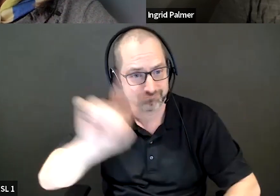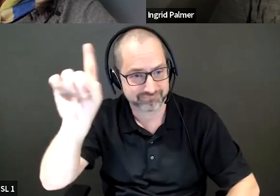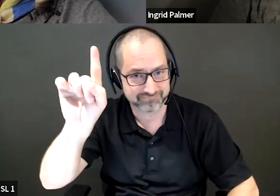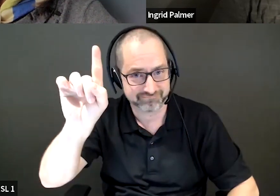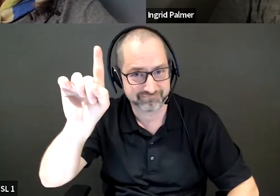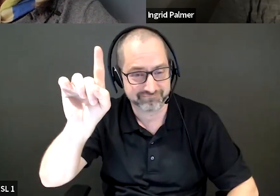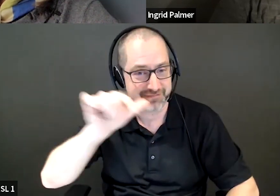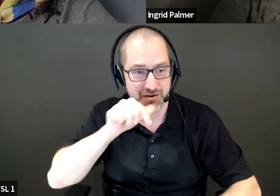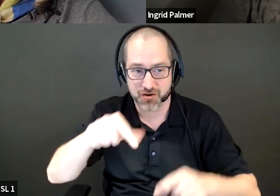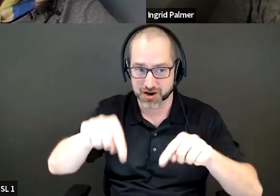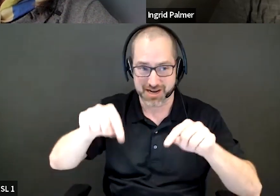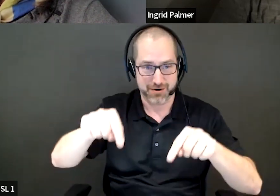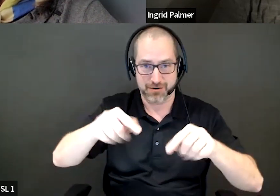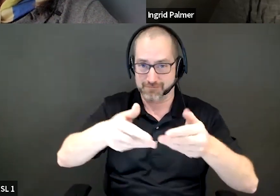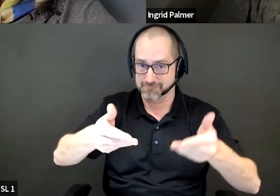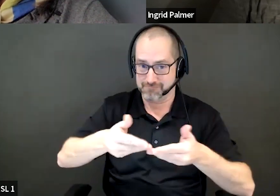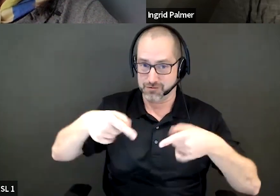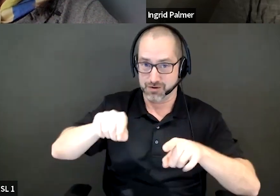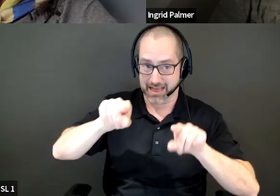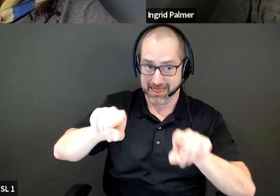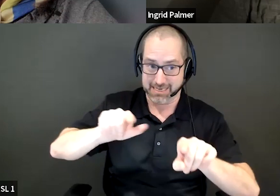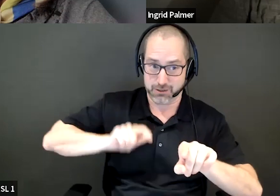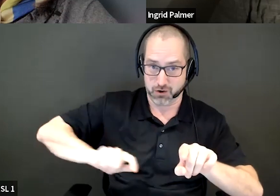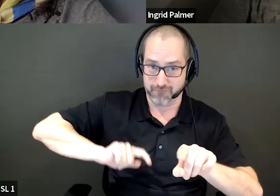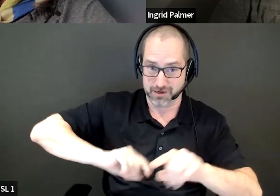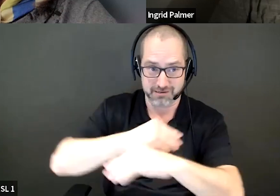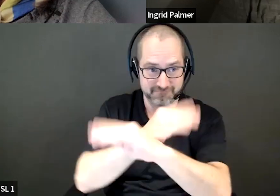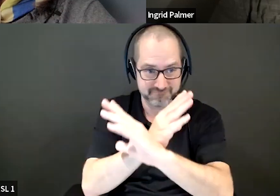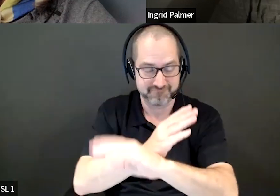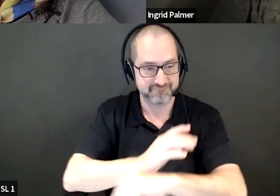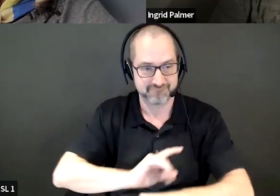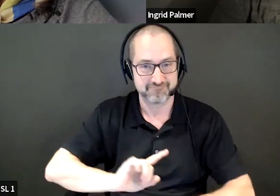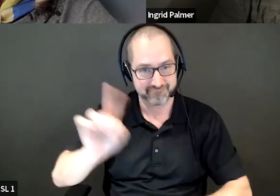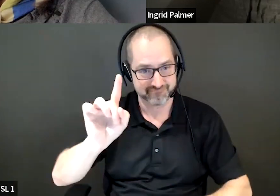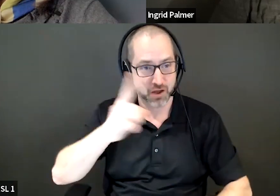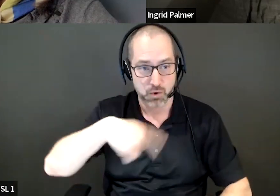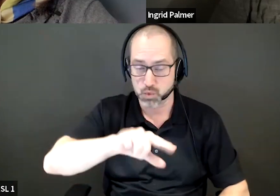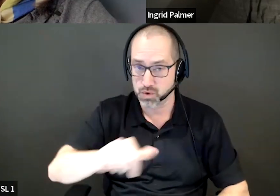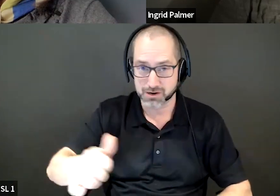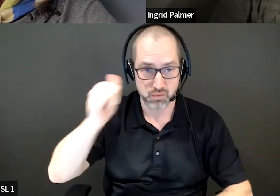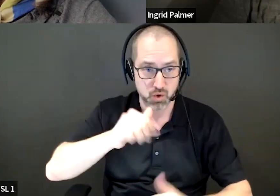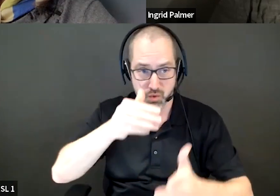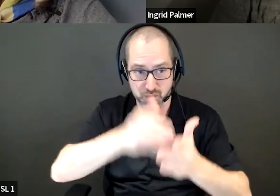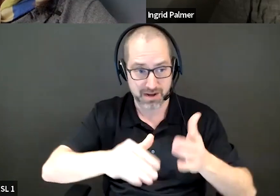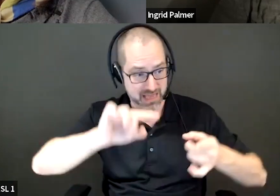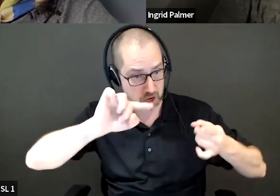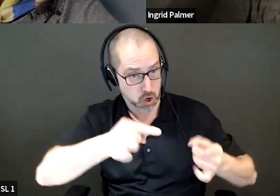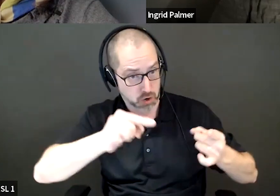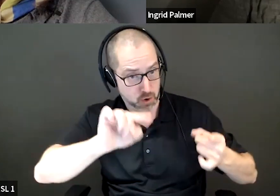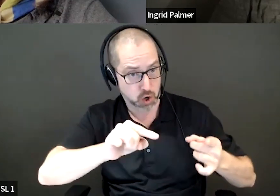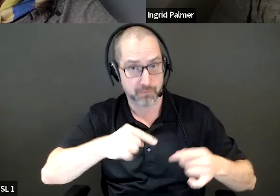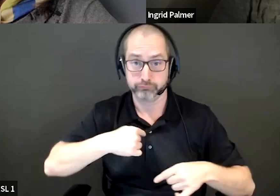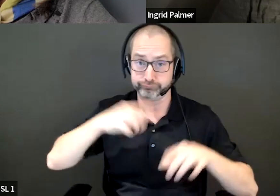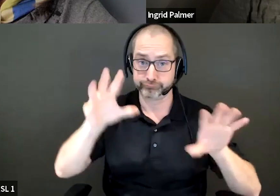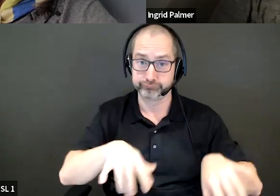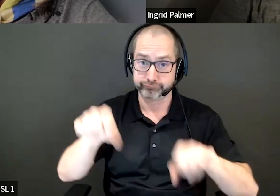not during this conference. For we will not repeat harms that have been done,